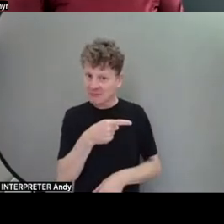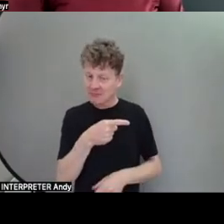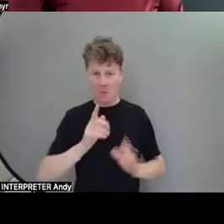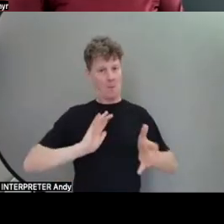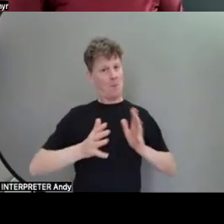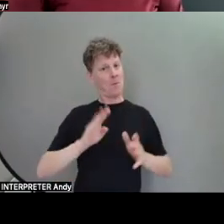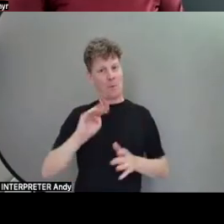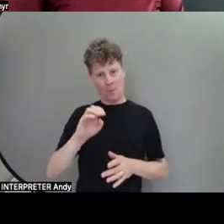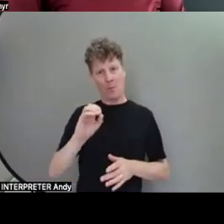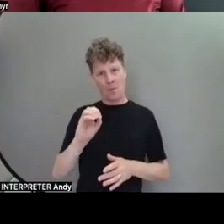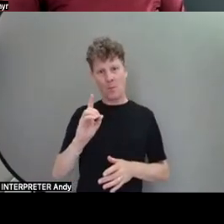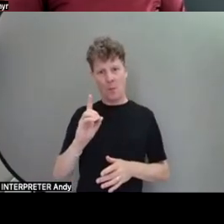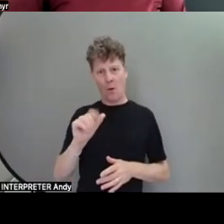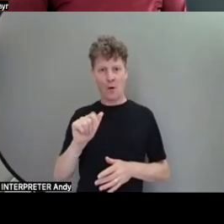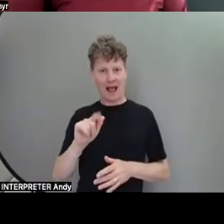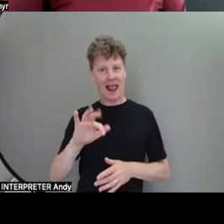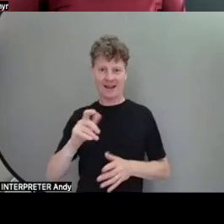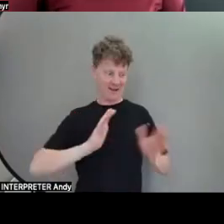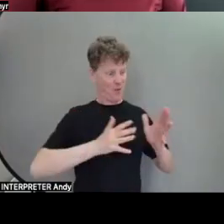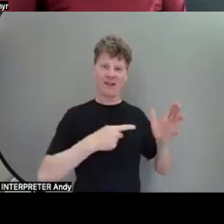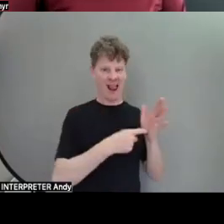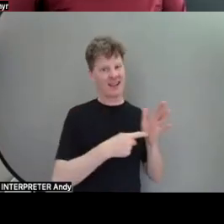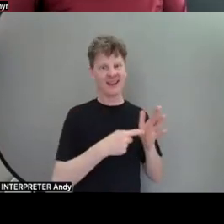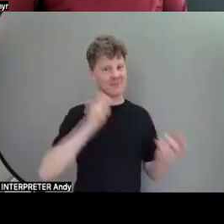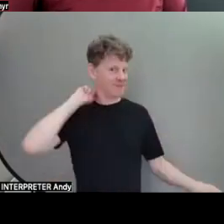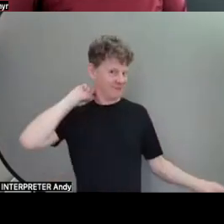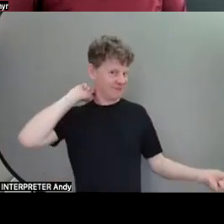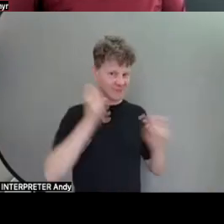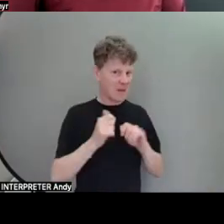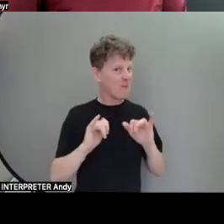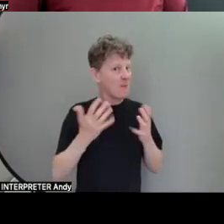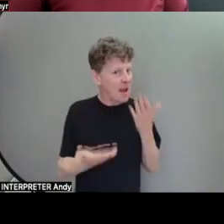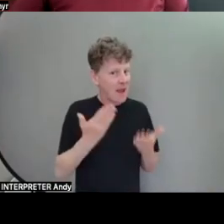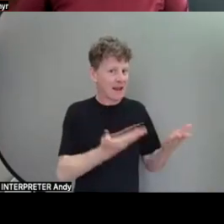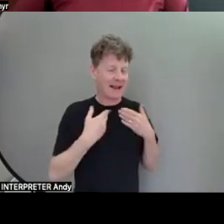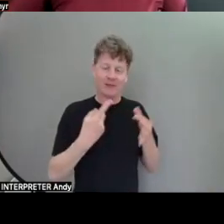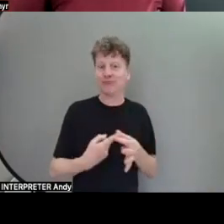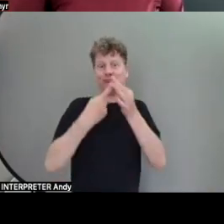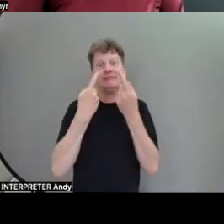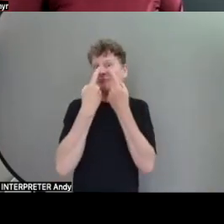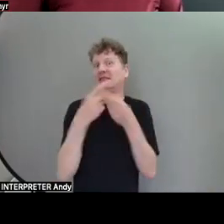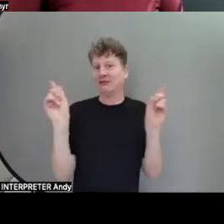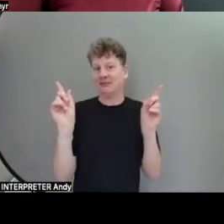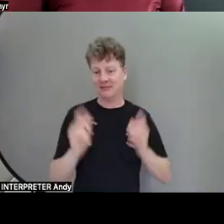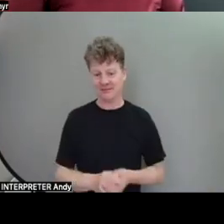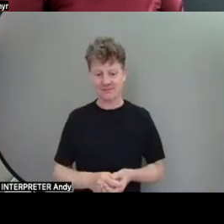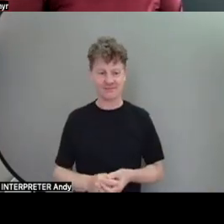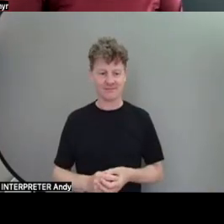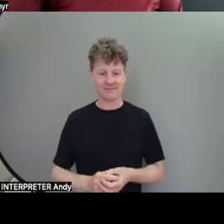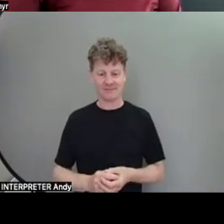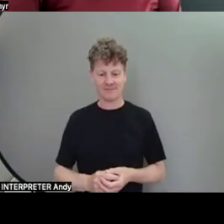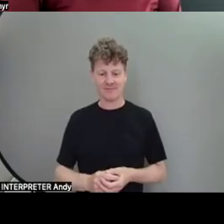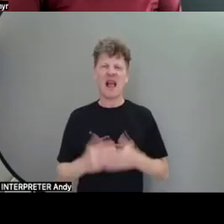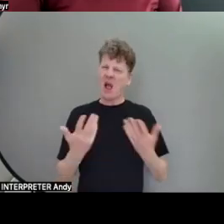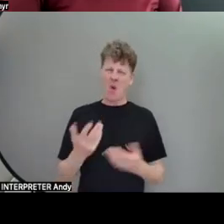actually represent kind of unique differences? And the reason I